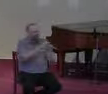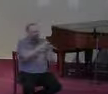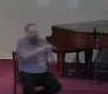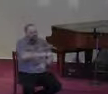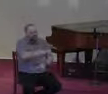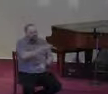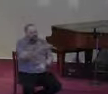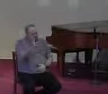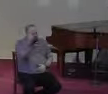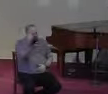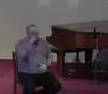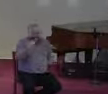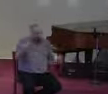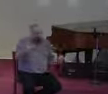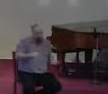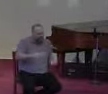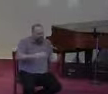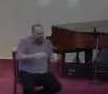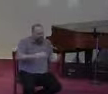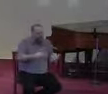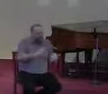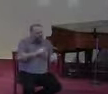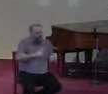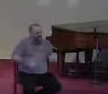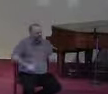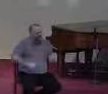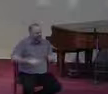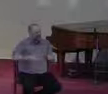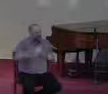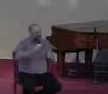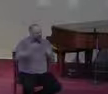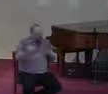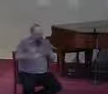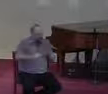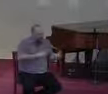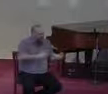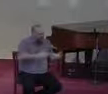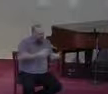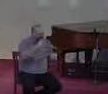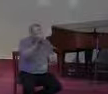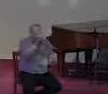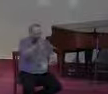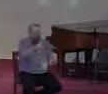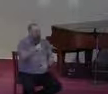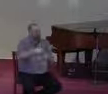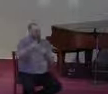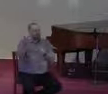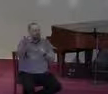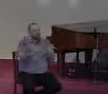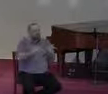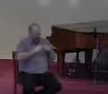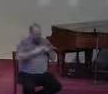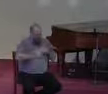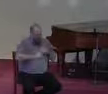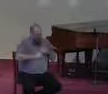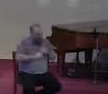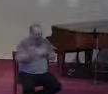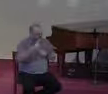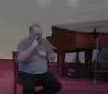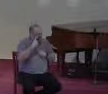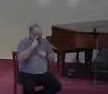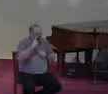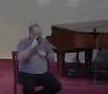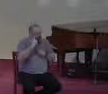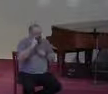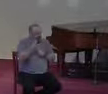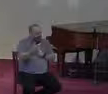For no one is cast off by the Lord forever, though he brings grief. You think that watching your son die on the cross didn't bring